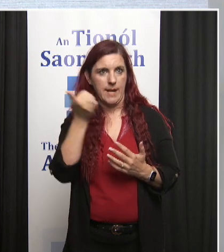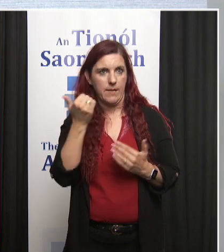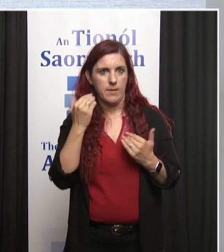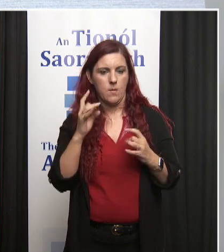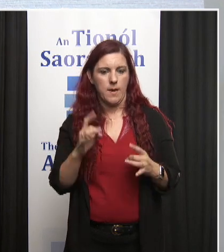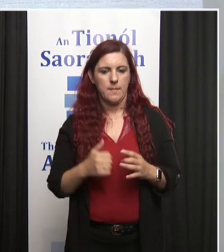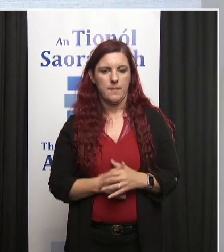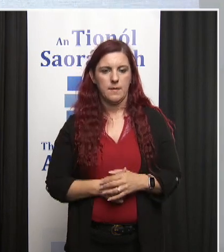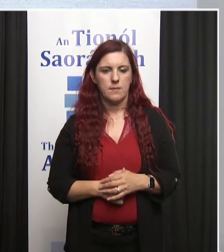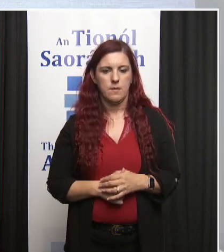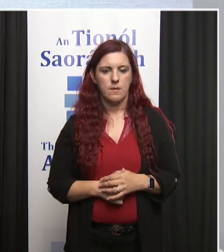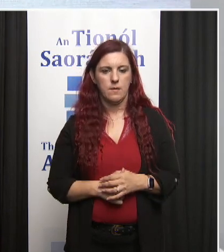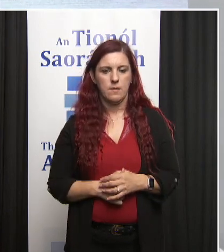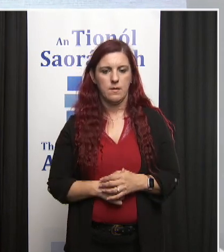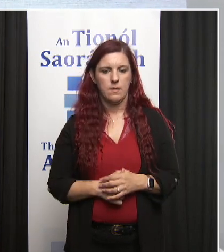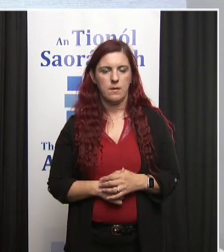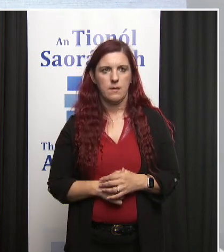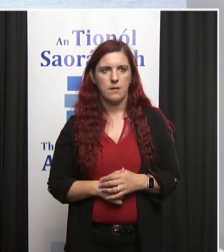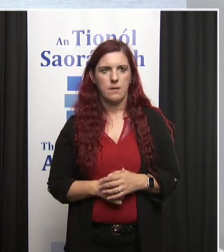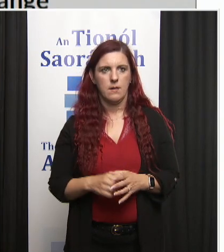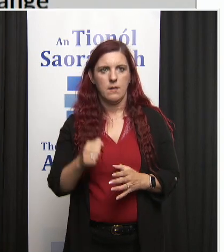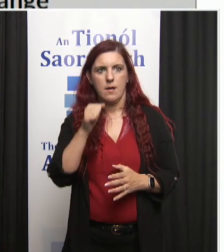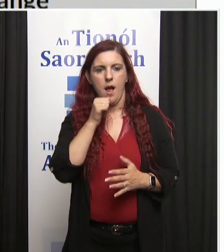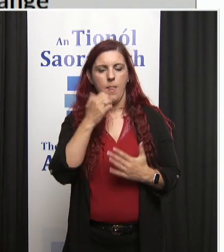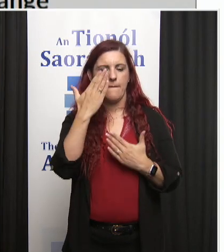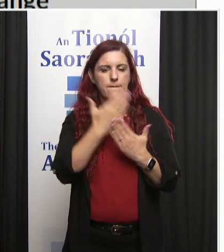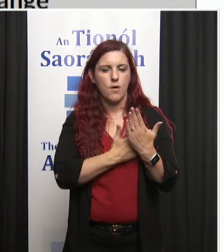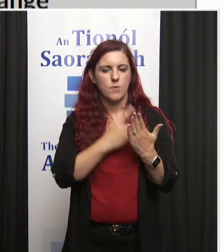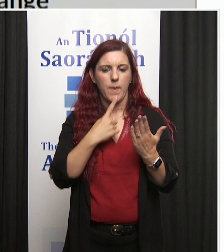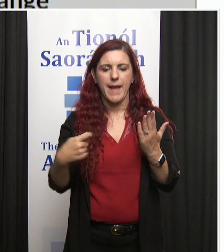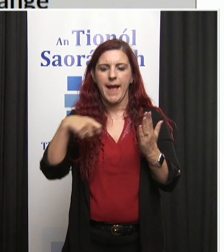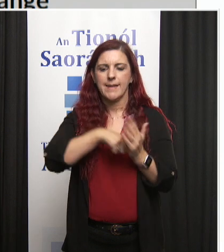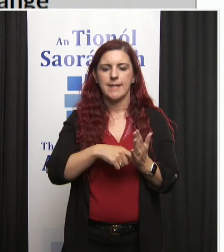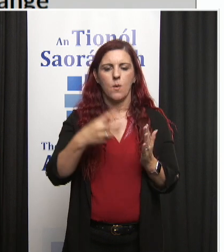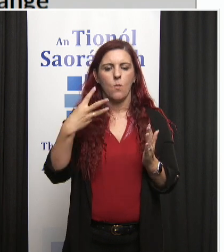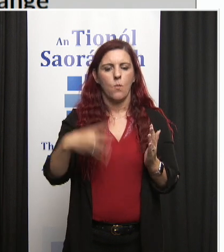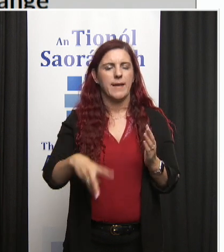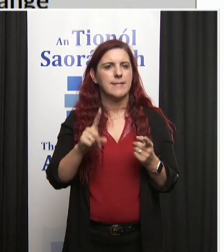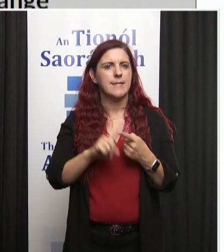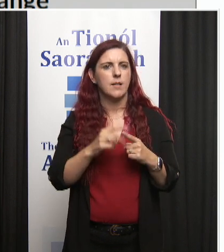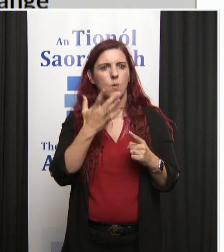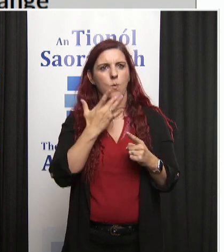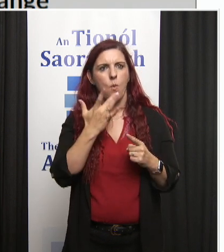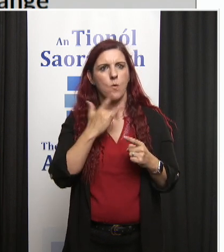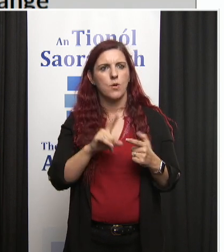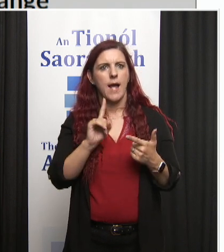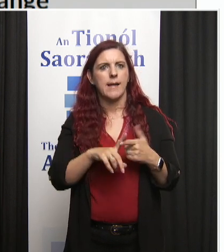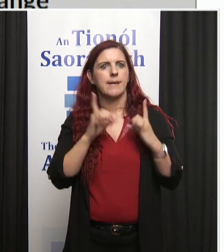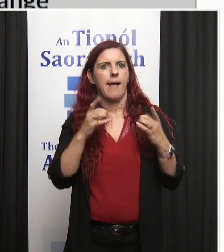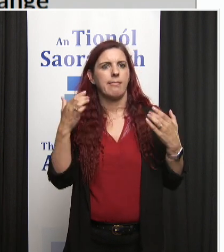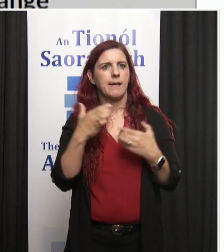Okay. So on the first slide, we've added waste and water and